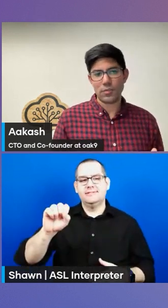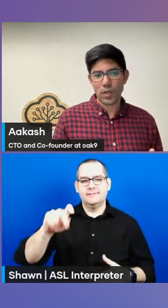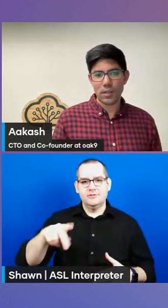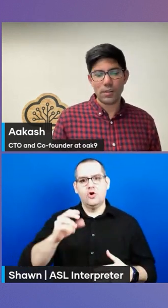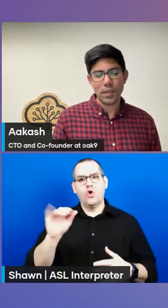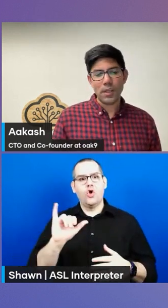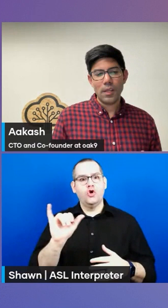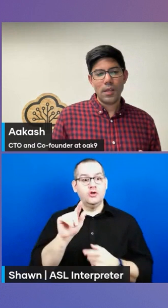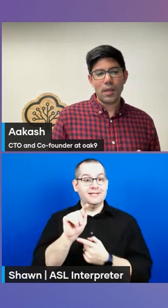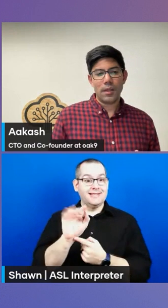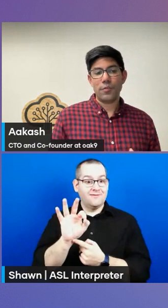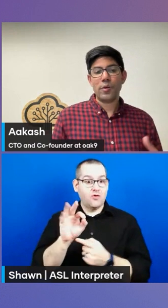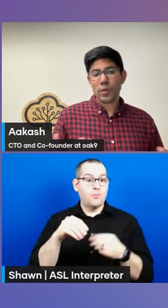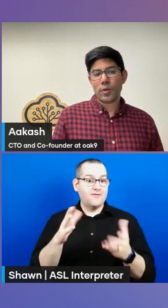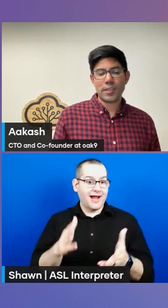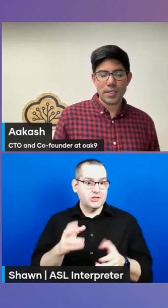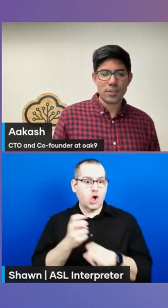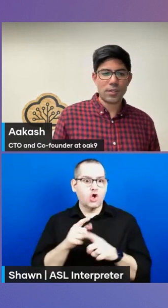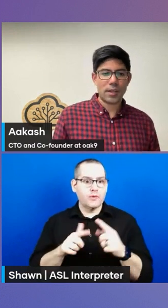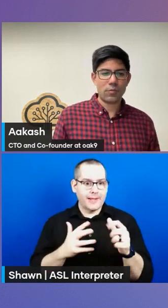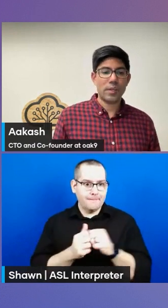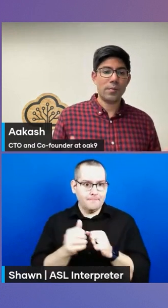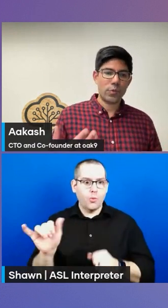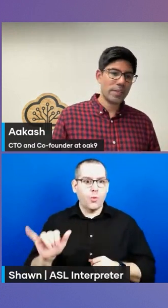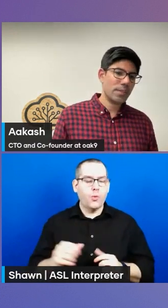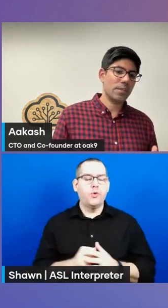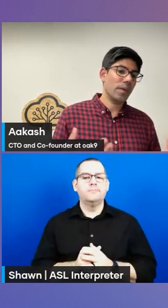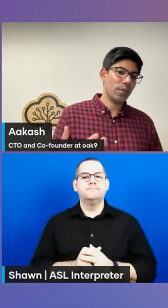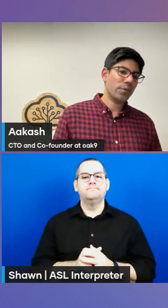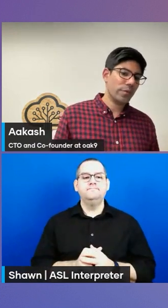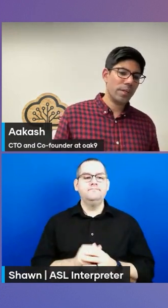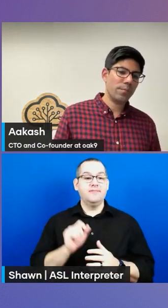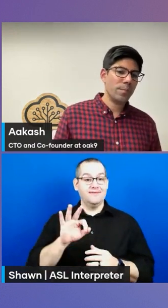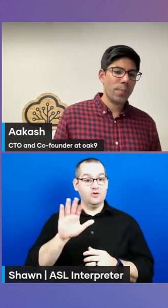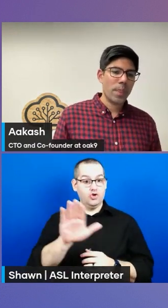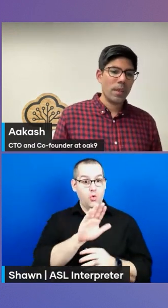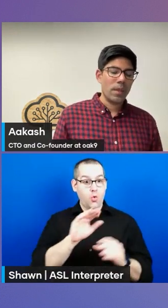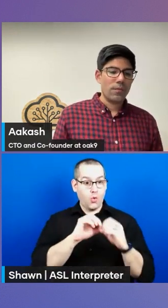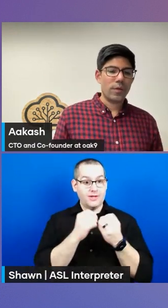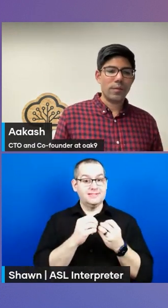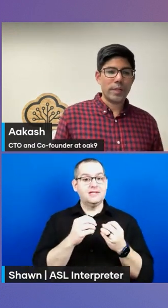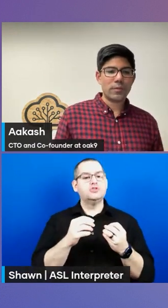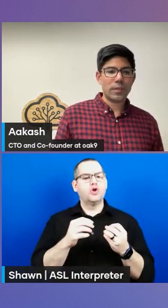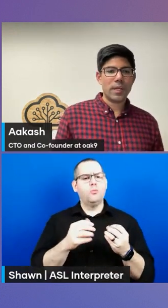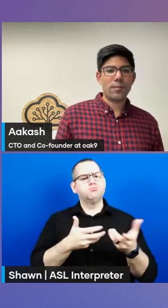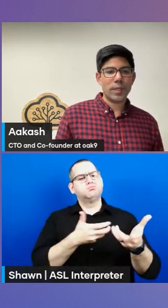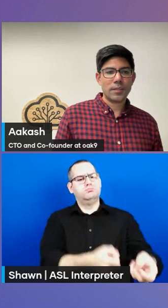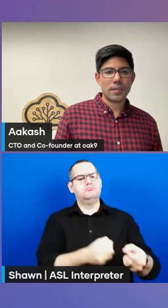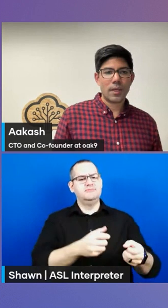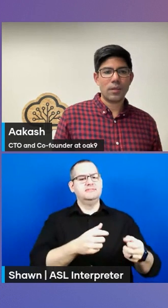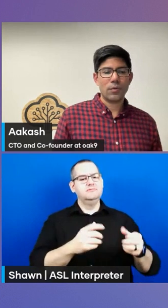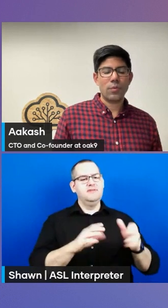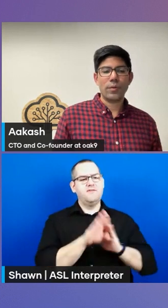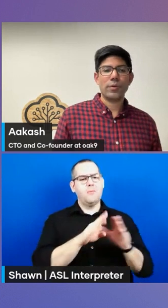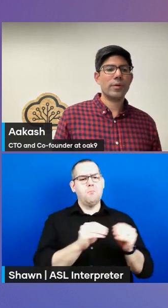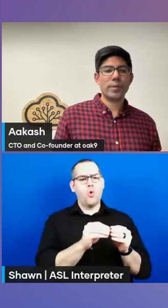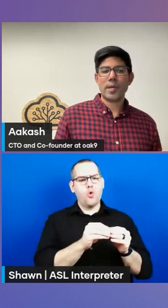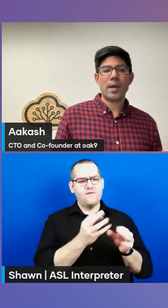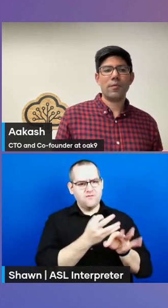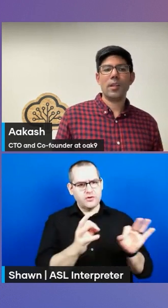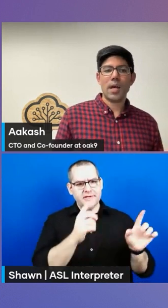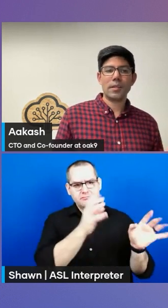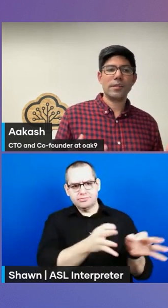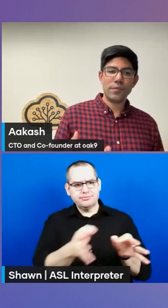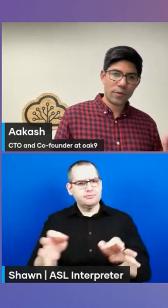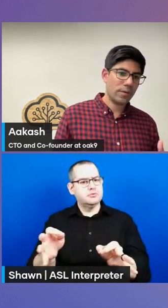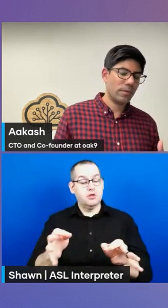changes as well. If you're in an organization that really embraces developer freedom, fundamentally, that means that you're going to